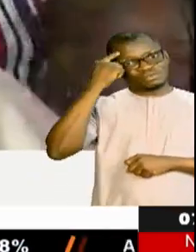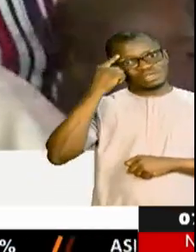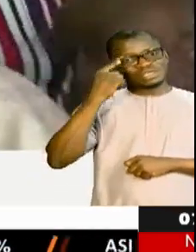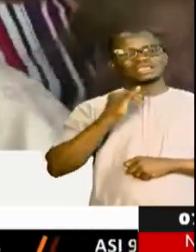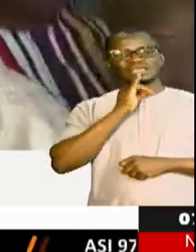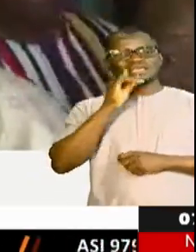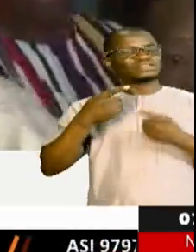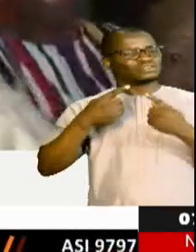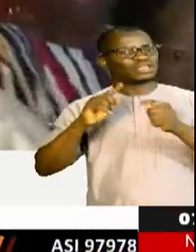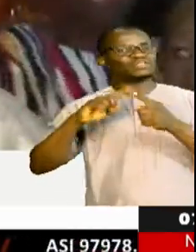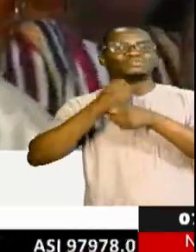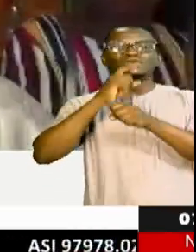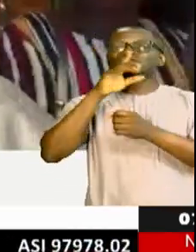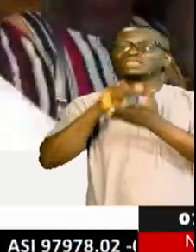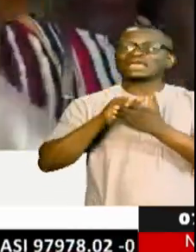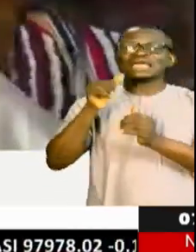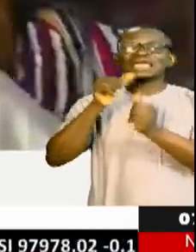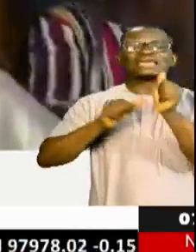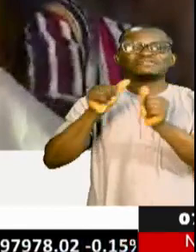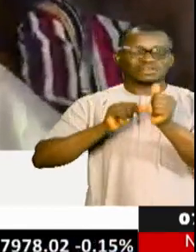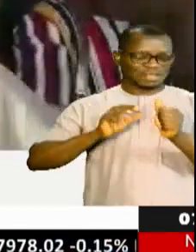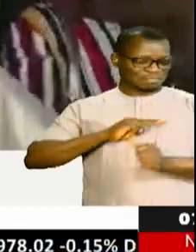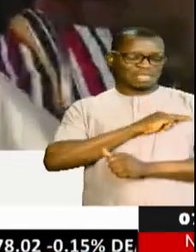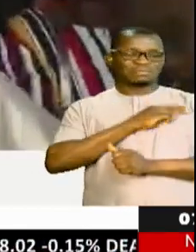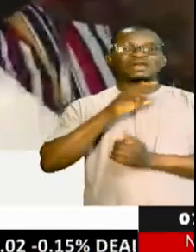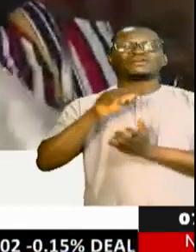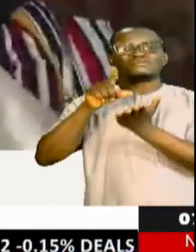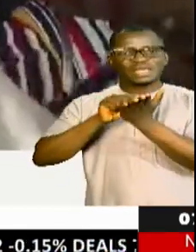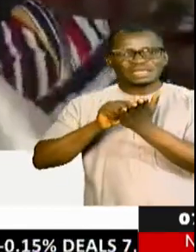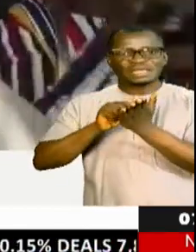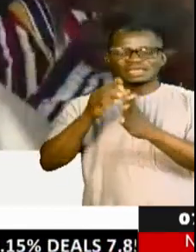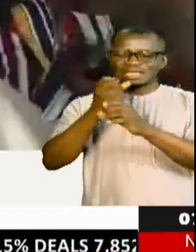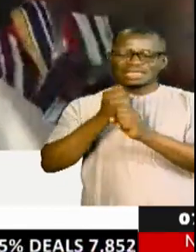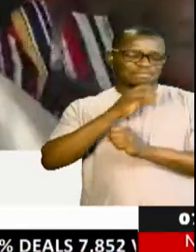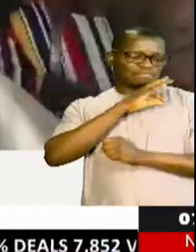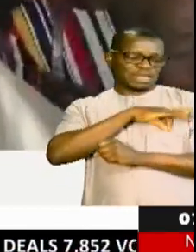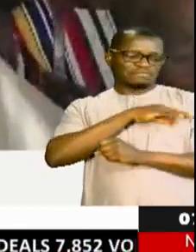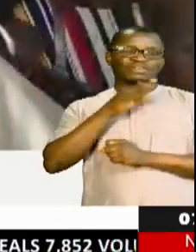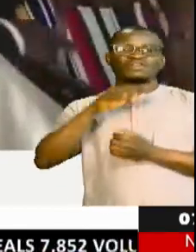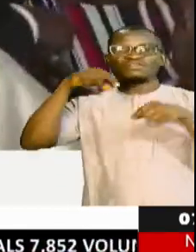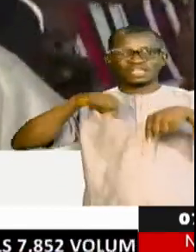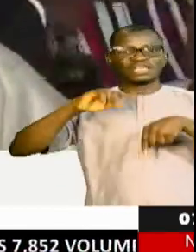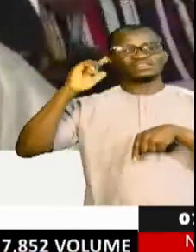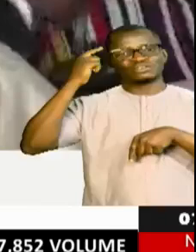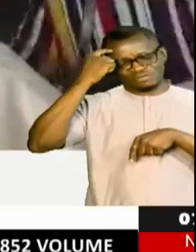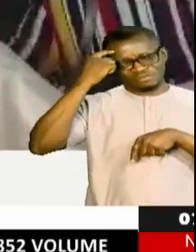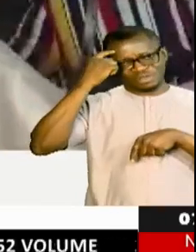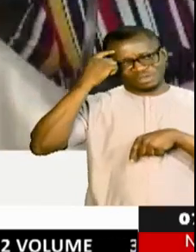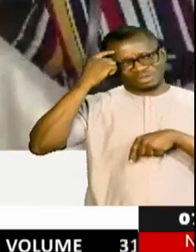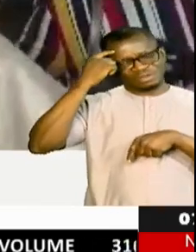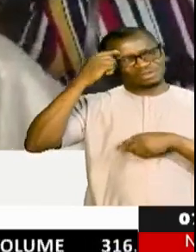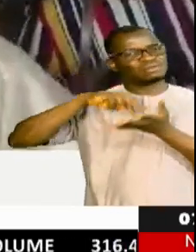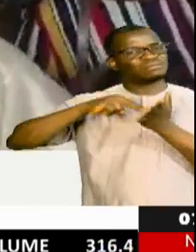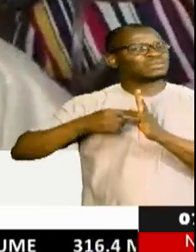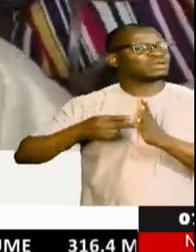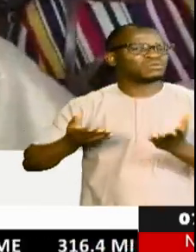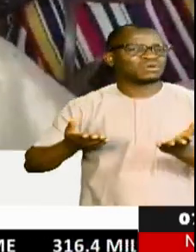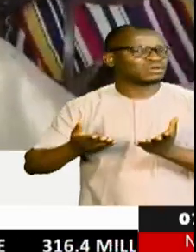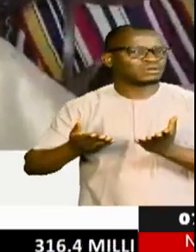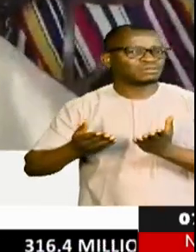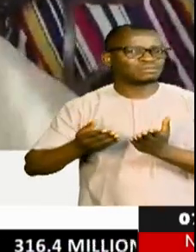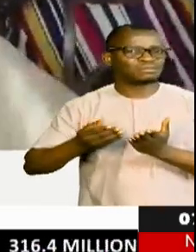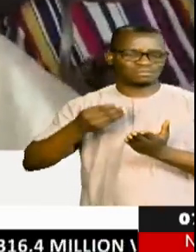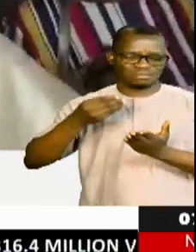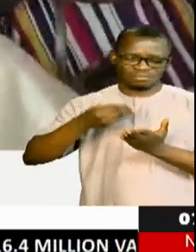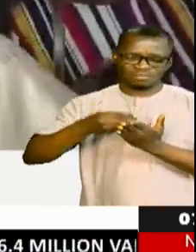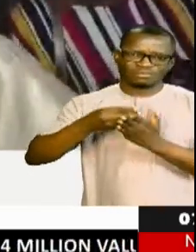that every member of the media gets the benefit of this democracy. What do I mean by that? Enhanced pay,